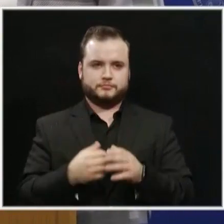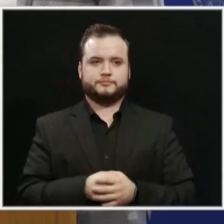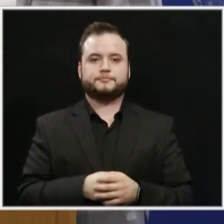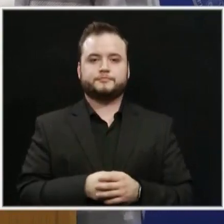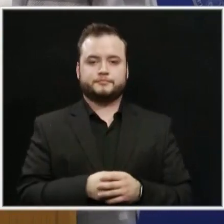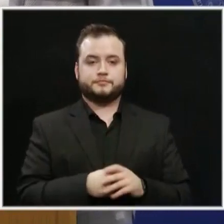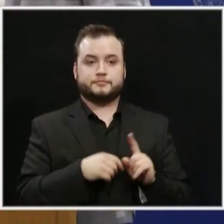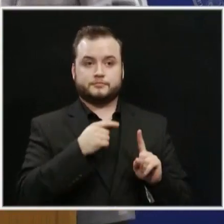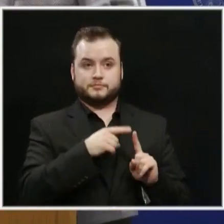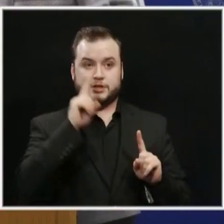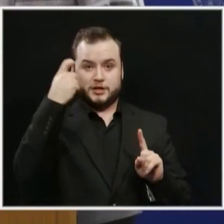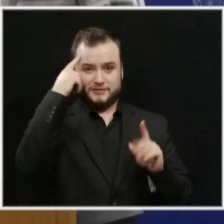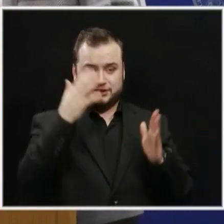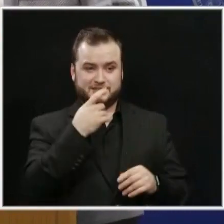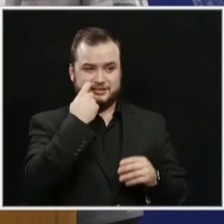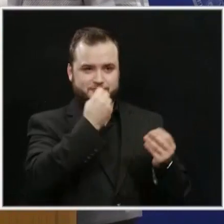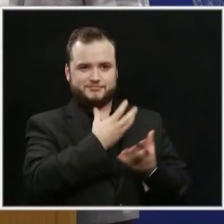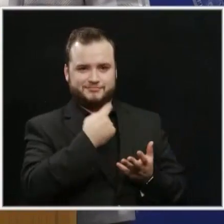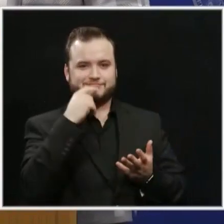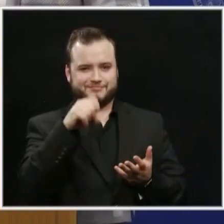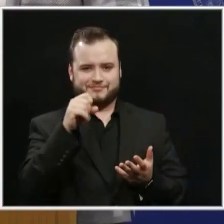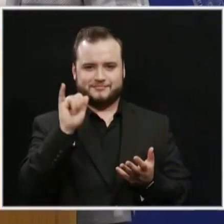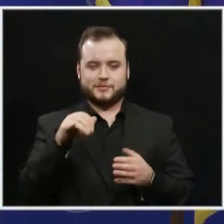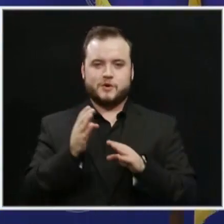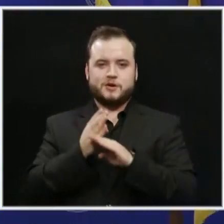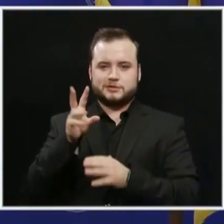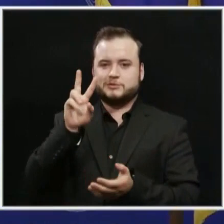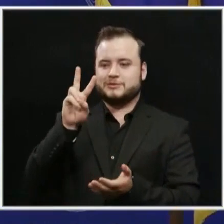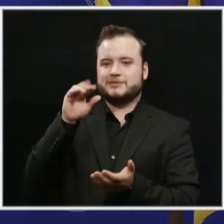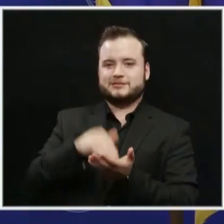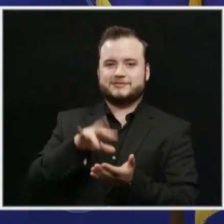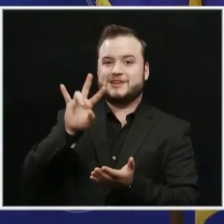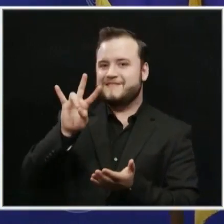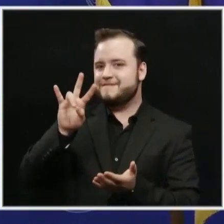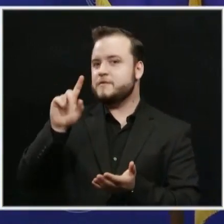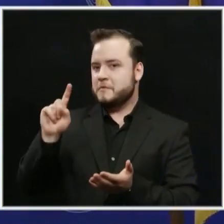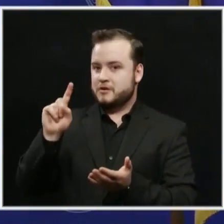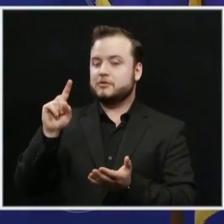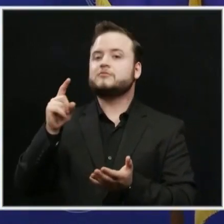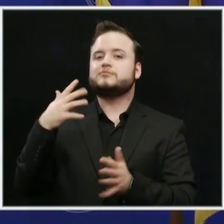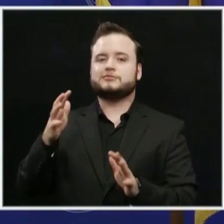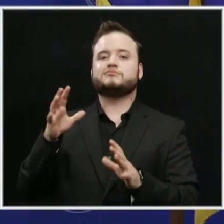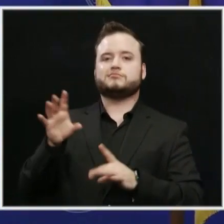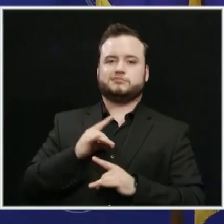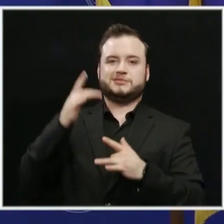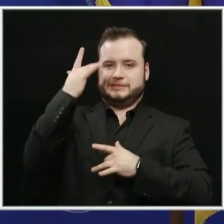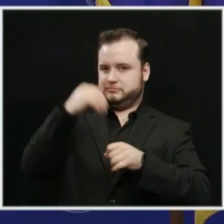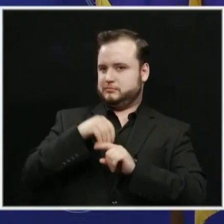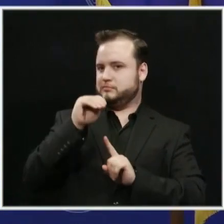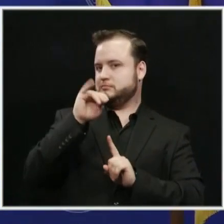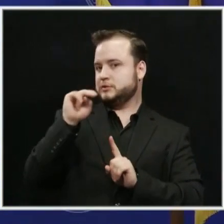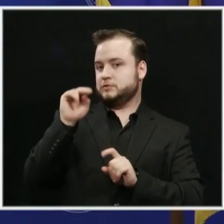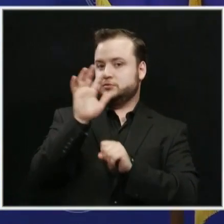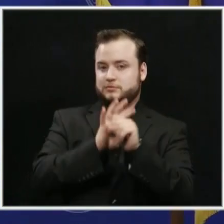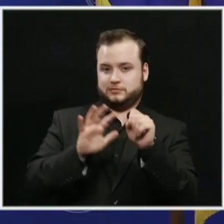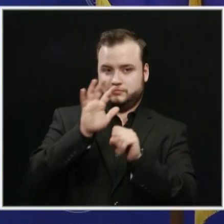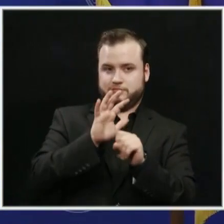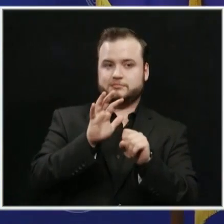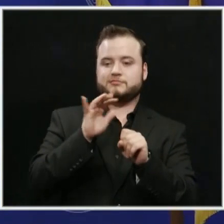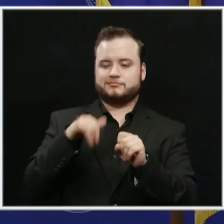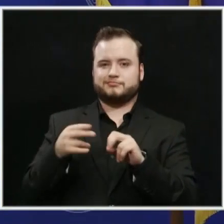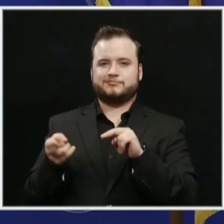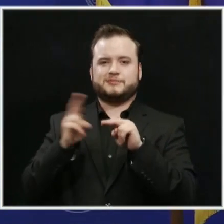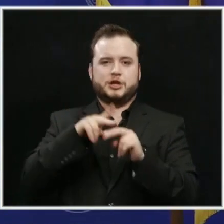cases, 2,071 laboratory-confirmed cases, up 160 from yesterday. As Governor Walz indicated, that's